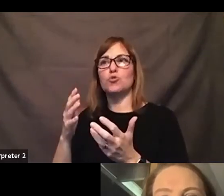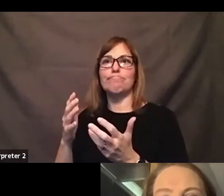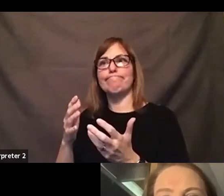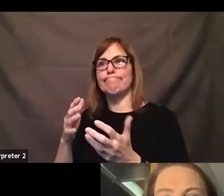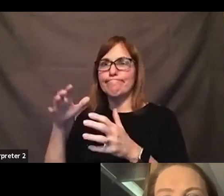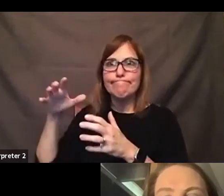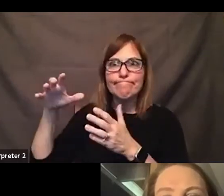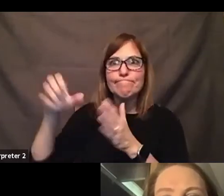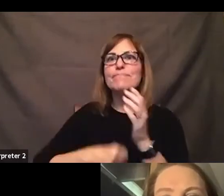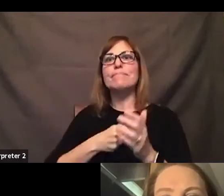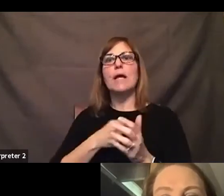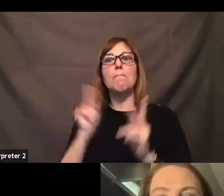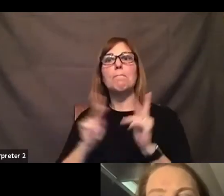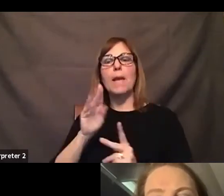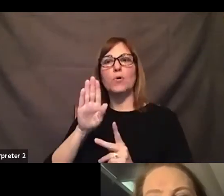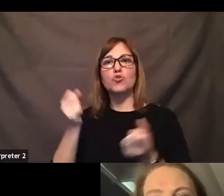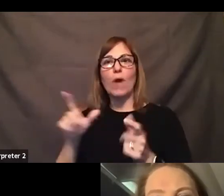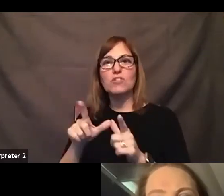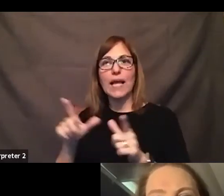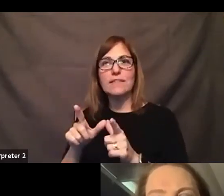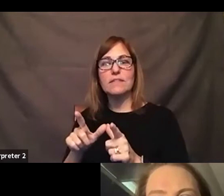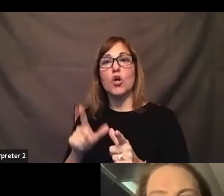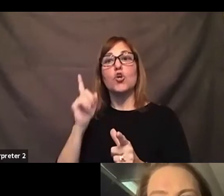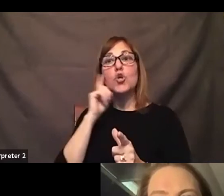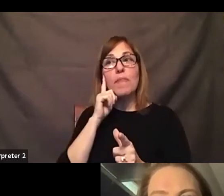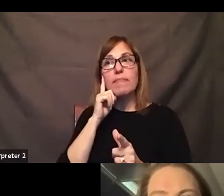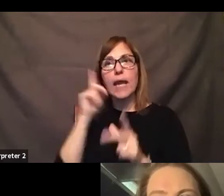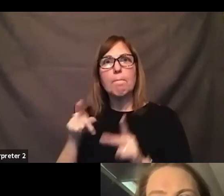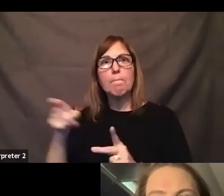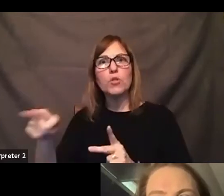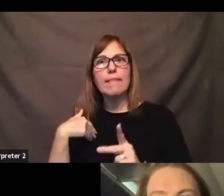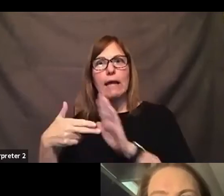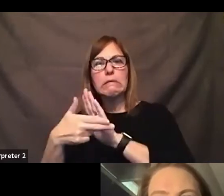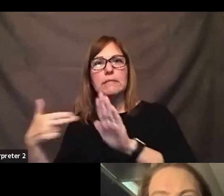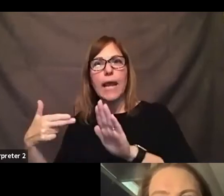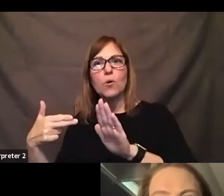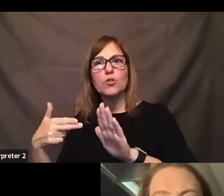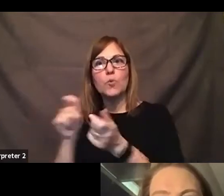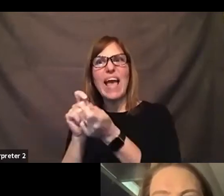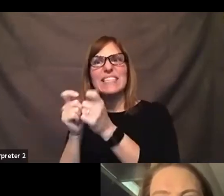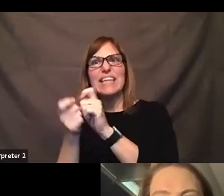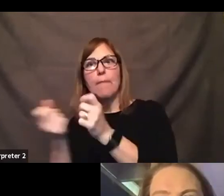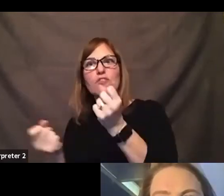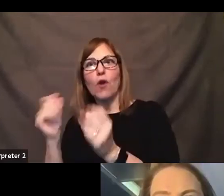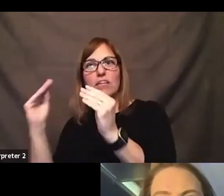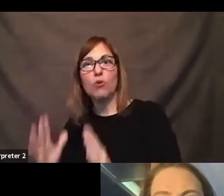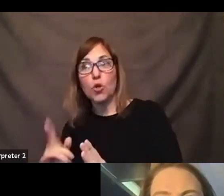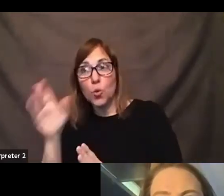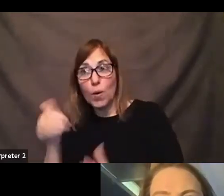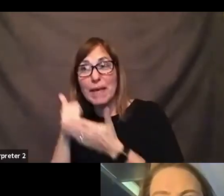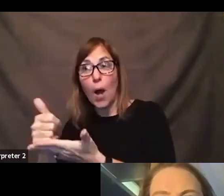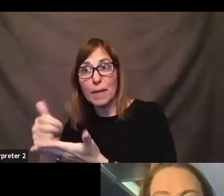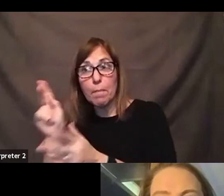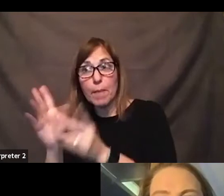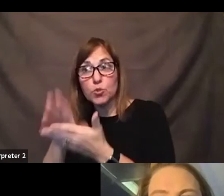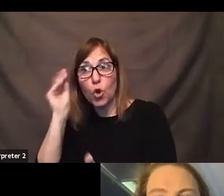You would think with the title of adaptive driving instructor that you'd be helping people to drive. But in fact, it is that,